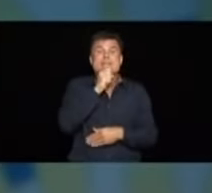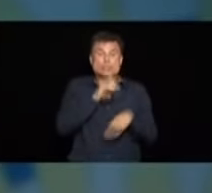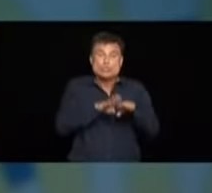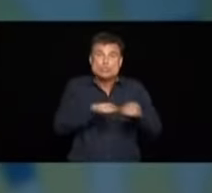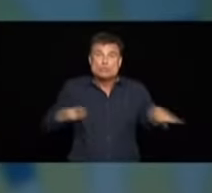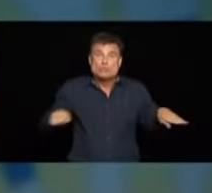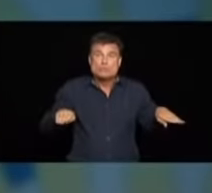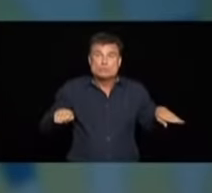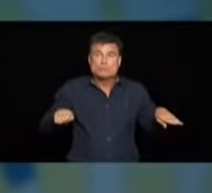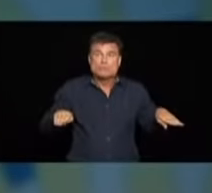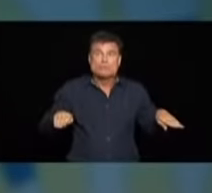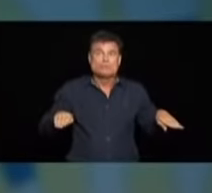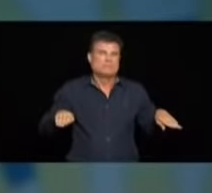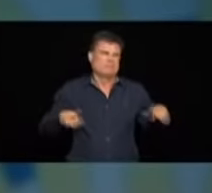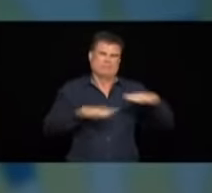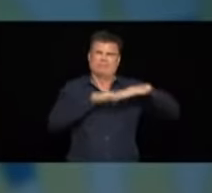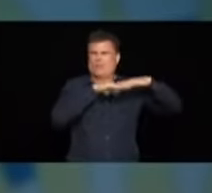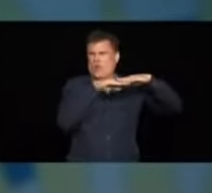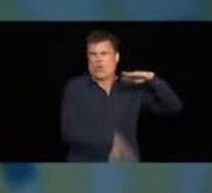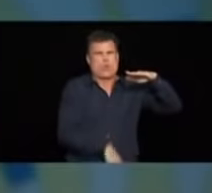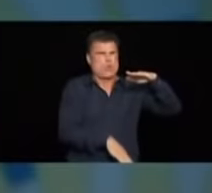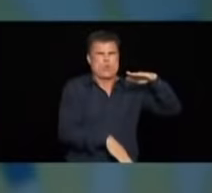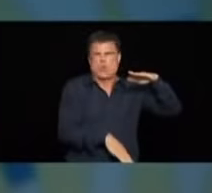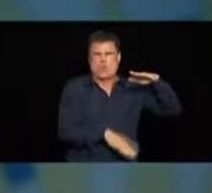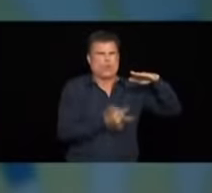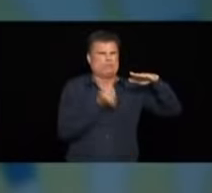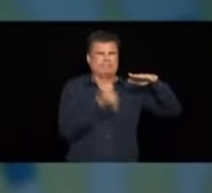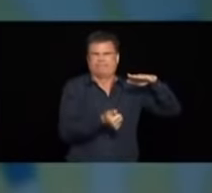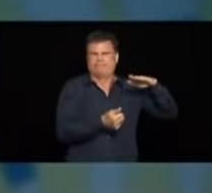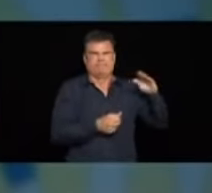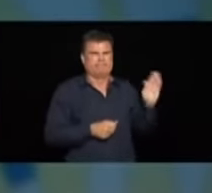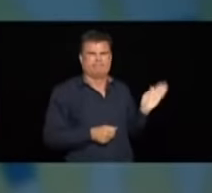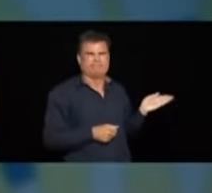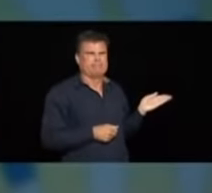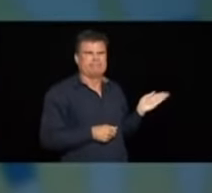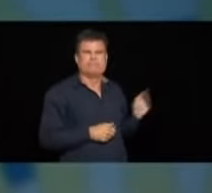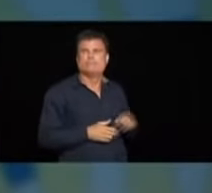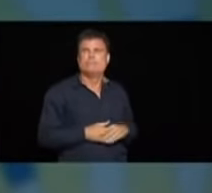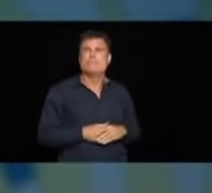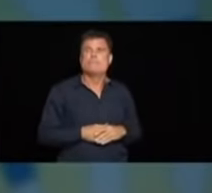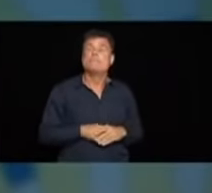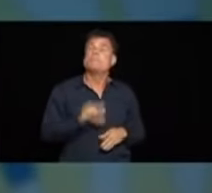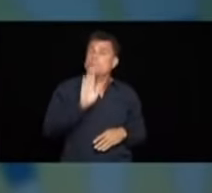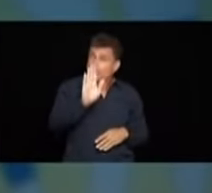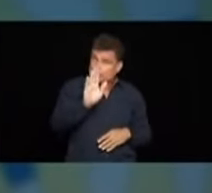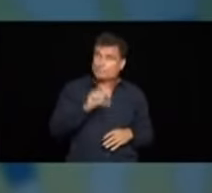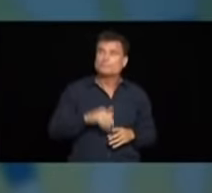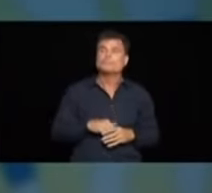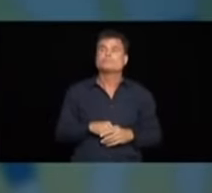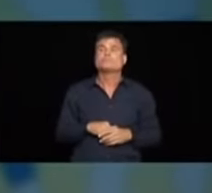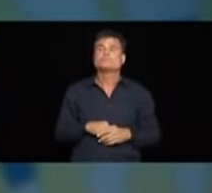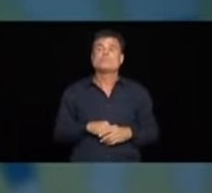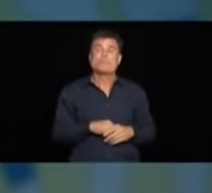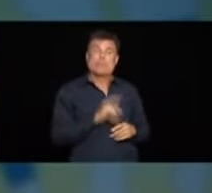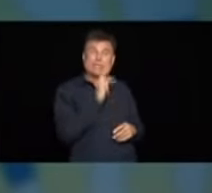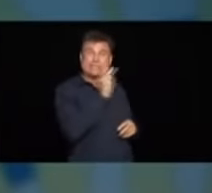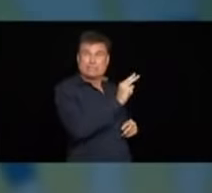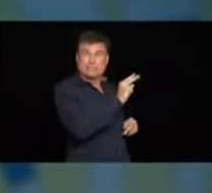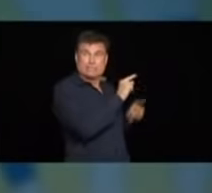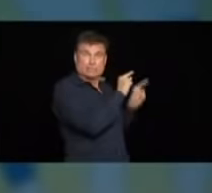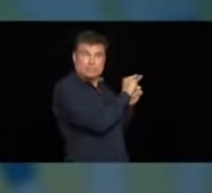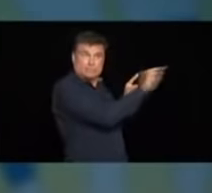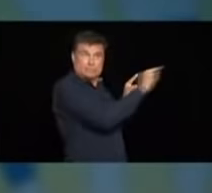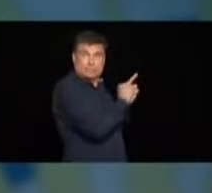segment it out that way as well. But really, this is to tell us that we still are seeing this virus circulating